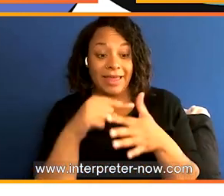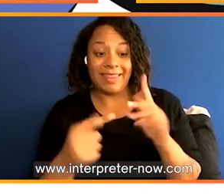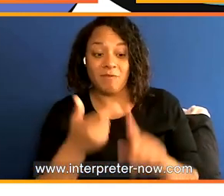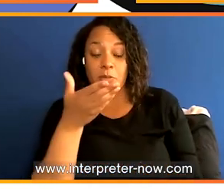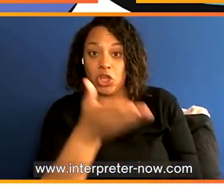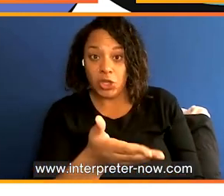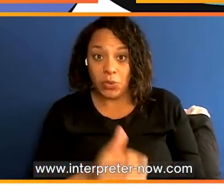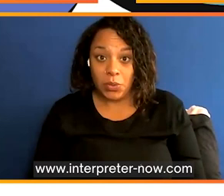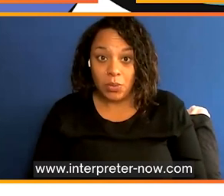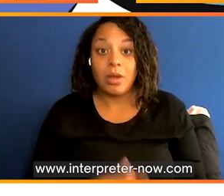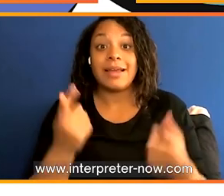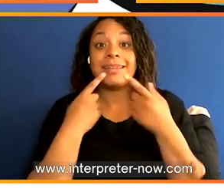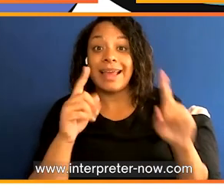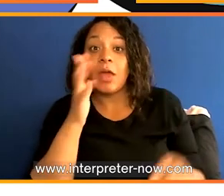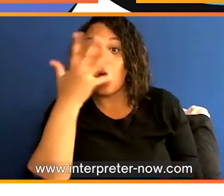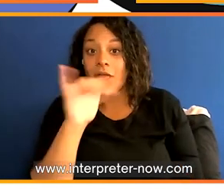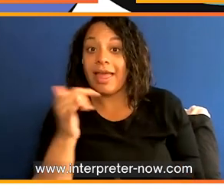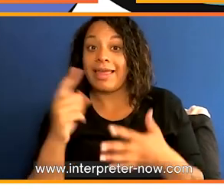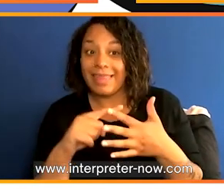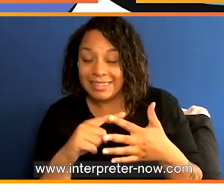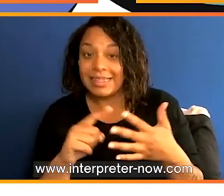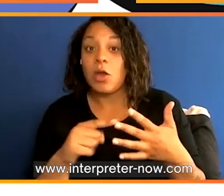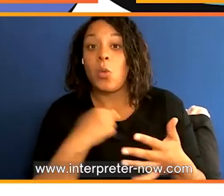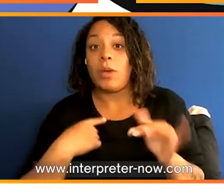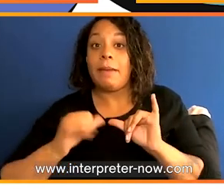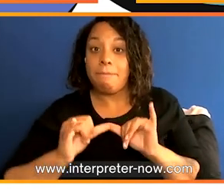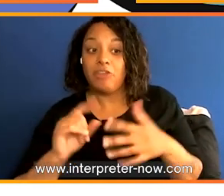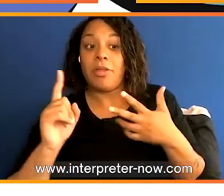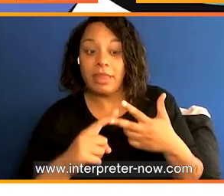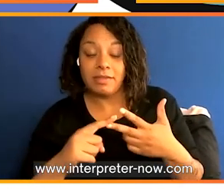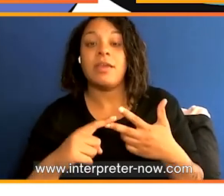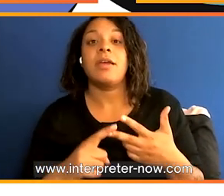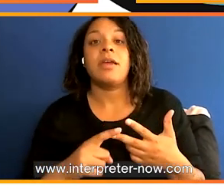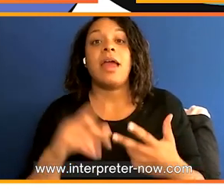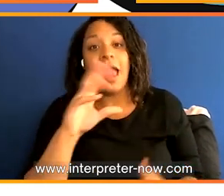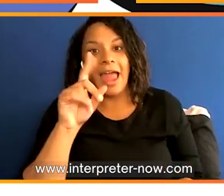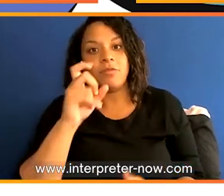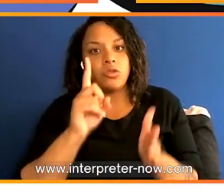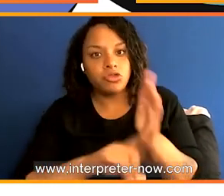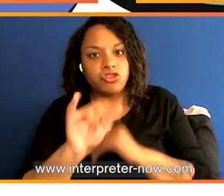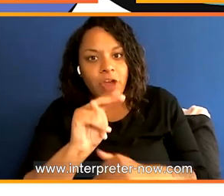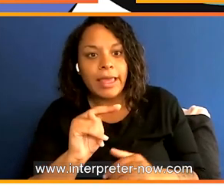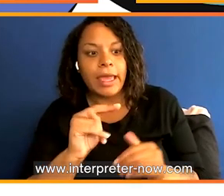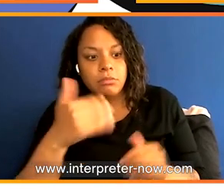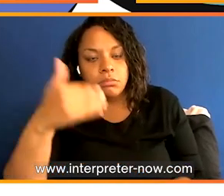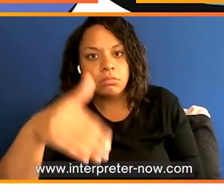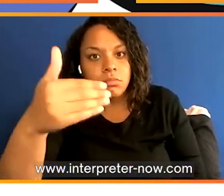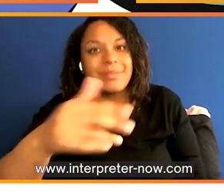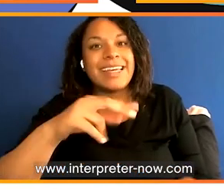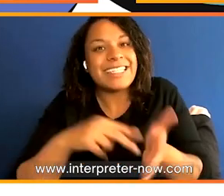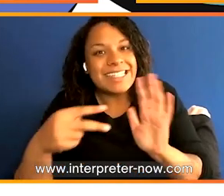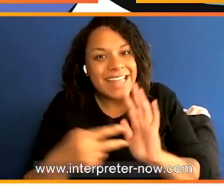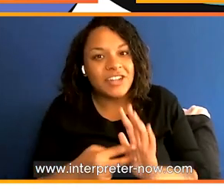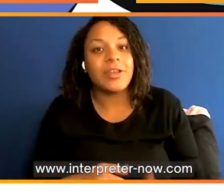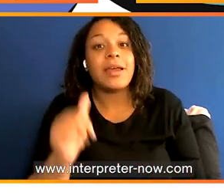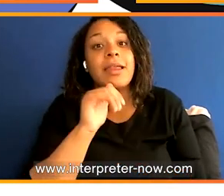super intentional about, all right, here's what I expect from you. And then here's what success looks like. Here's how we measure that.